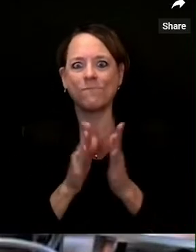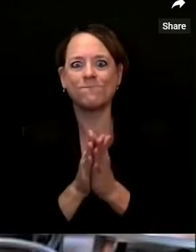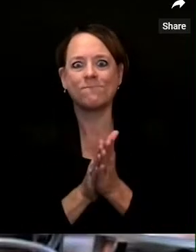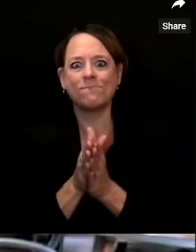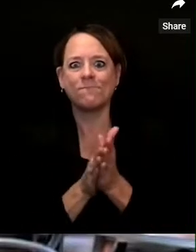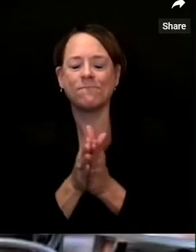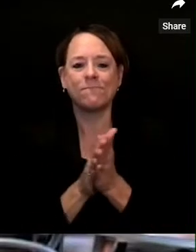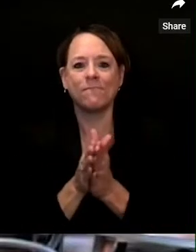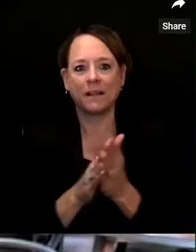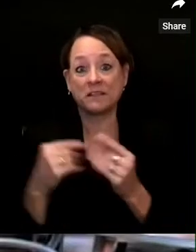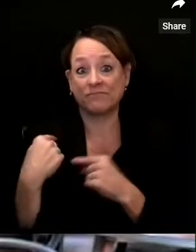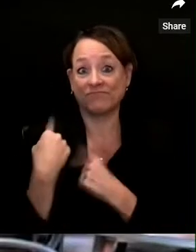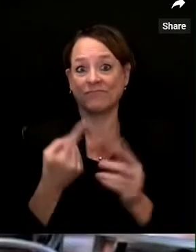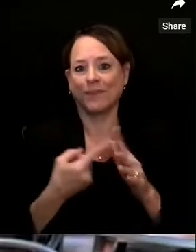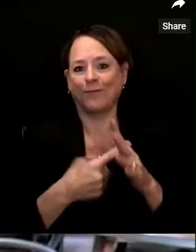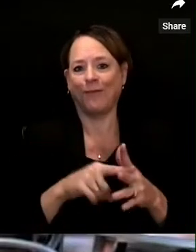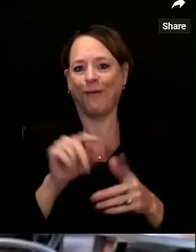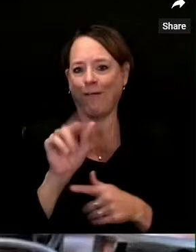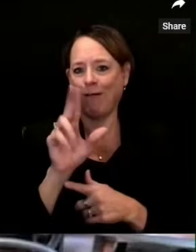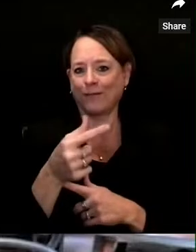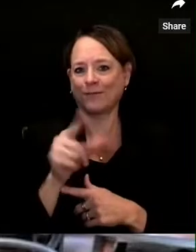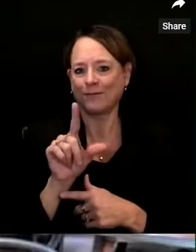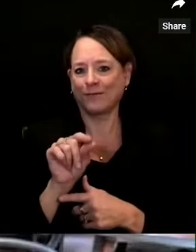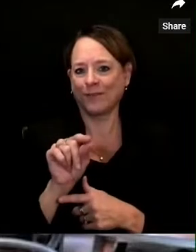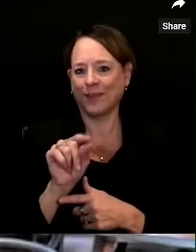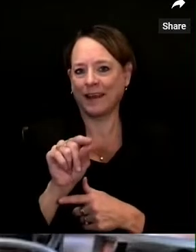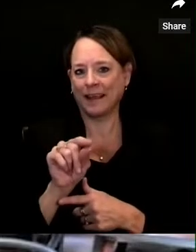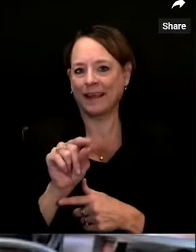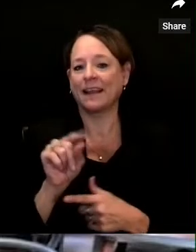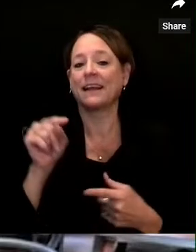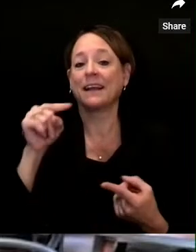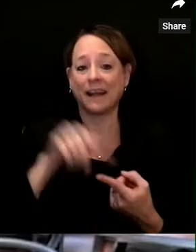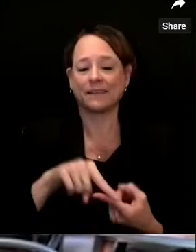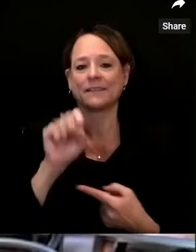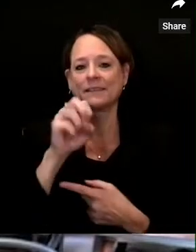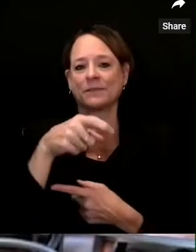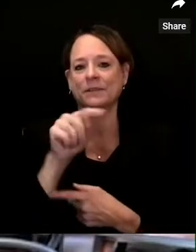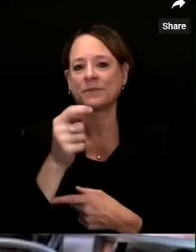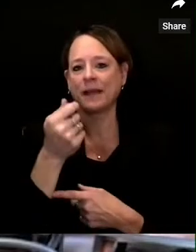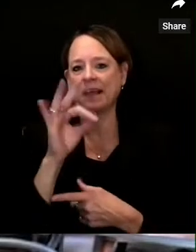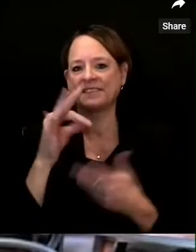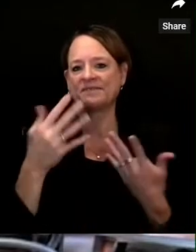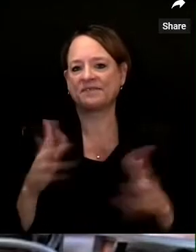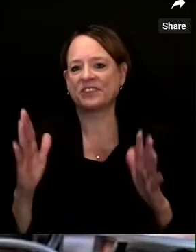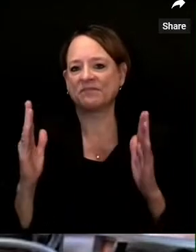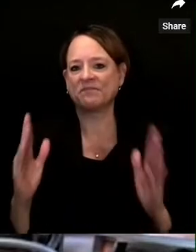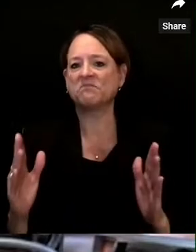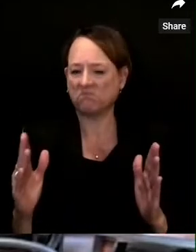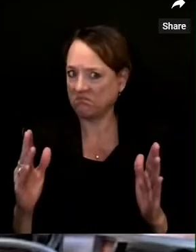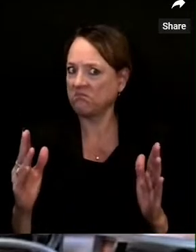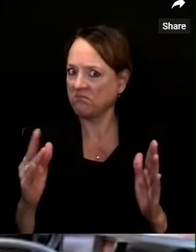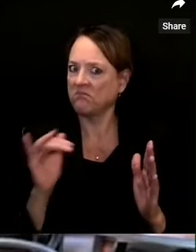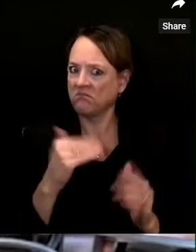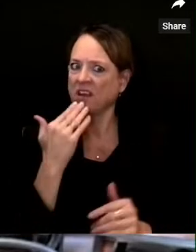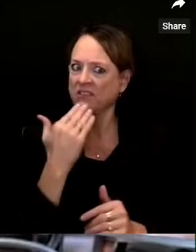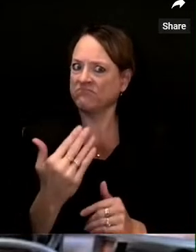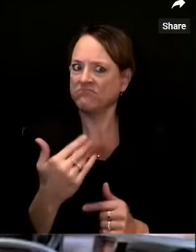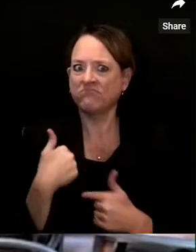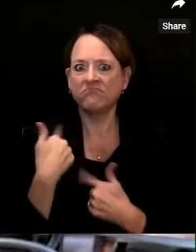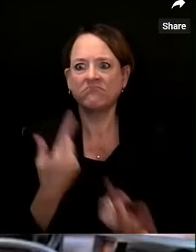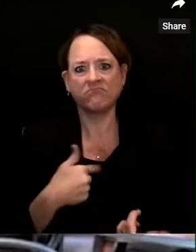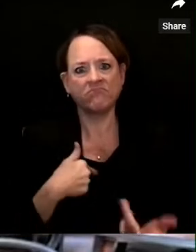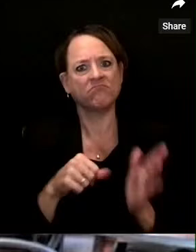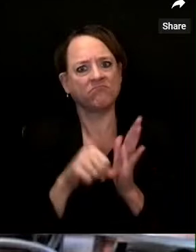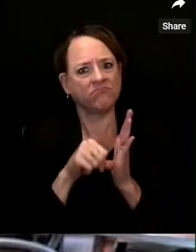end of the program on September 19th. Part of what we were really sort of banking on and counting on is creating a sense